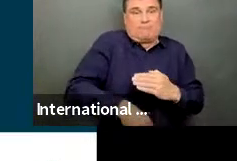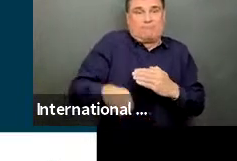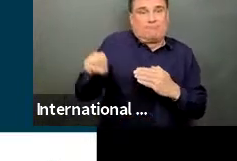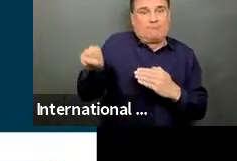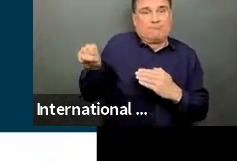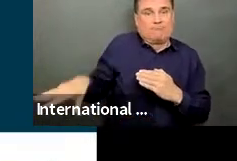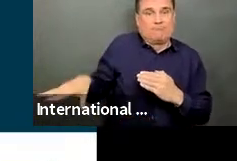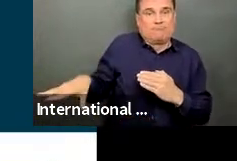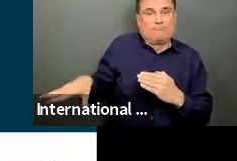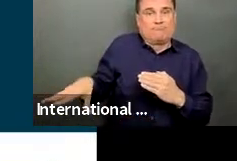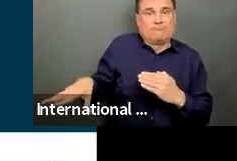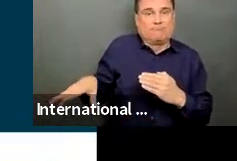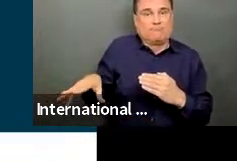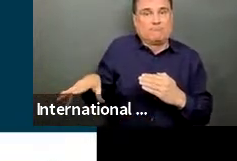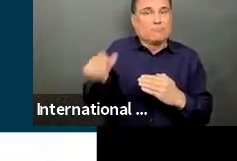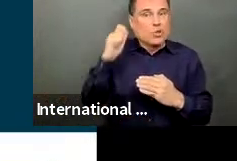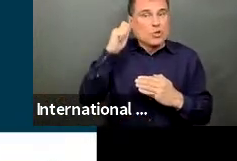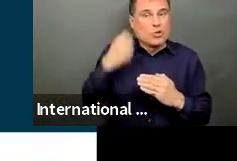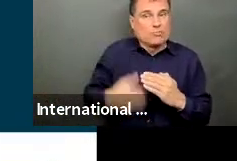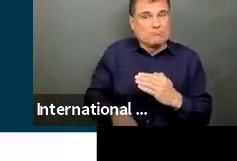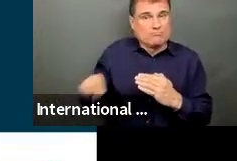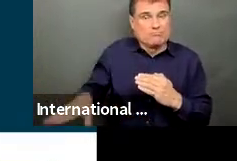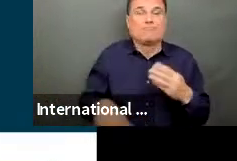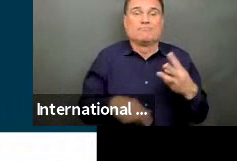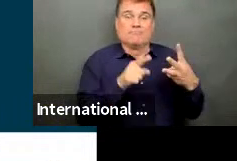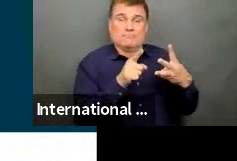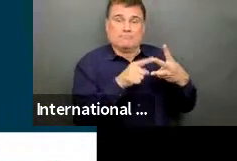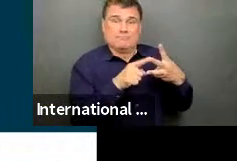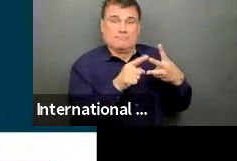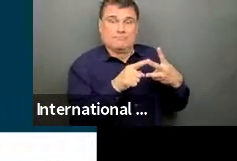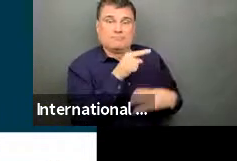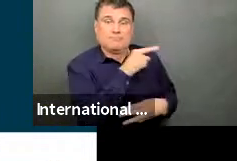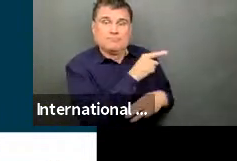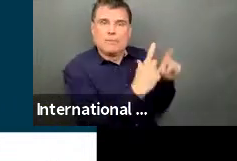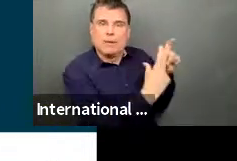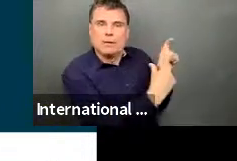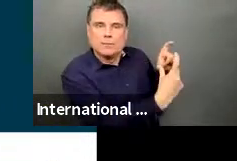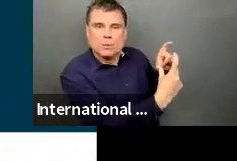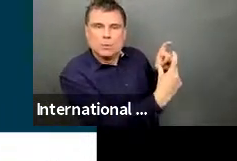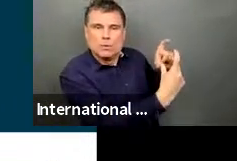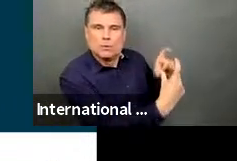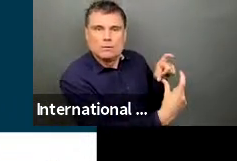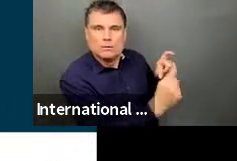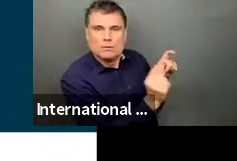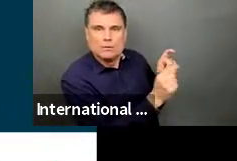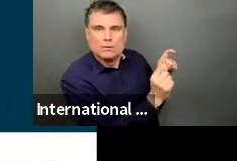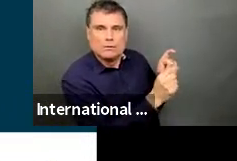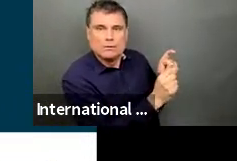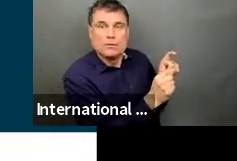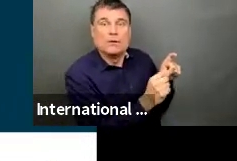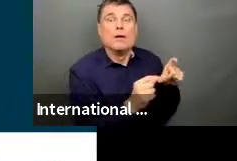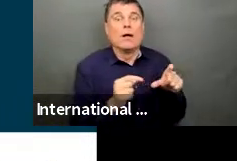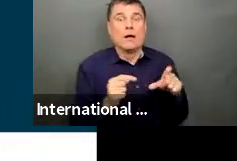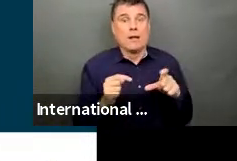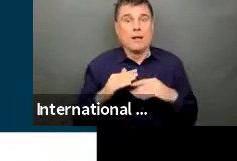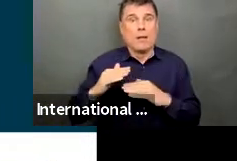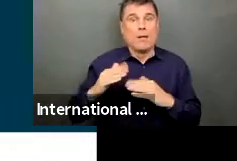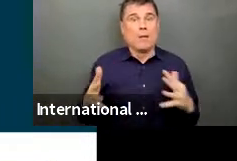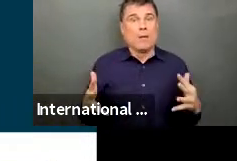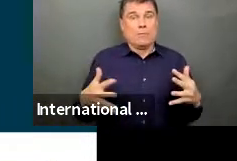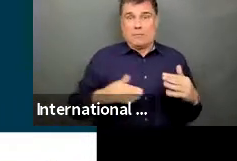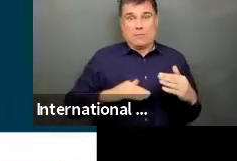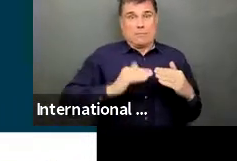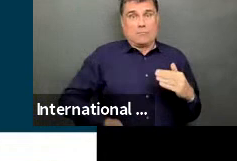factor shown in blue is the fertility decline, the fact that more and more people have small